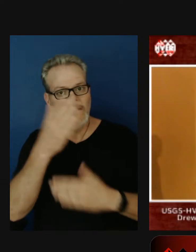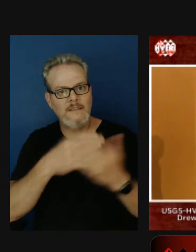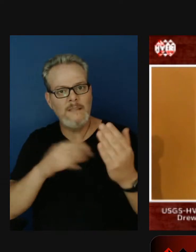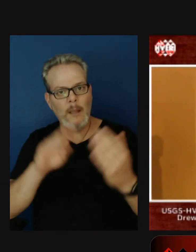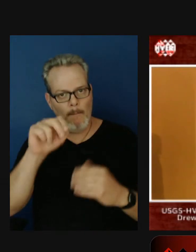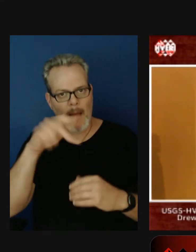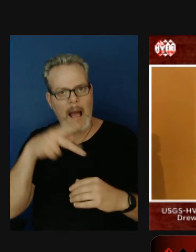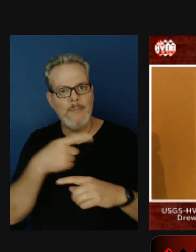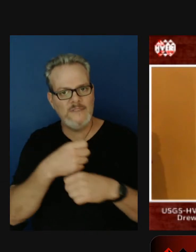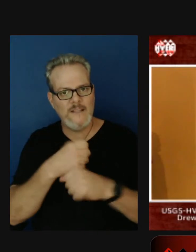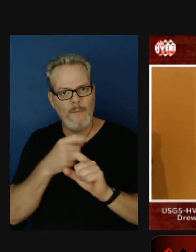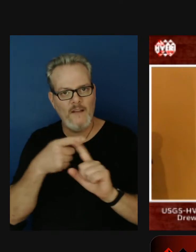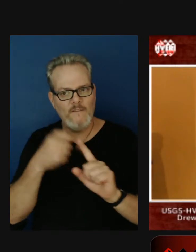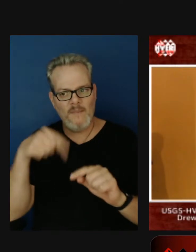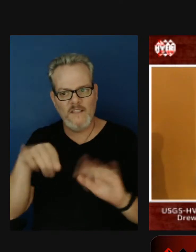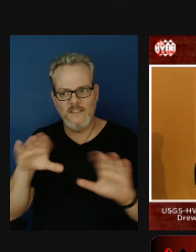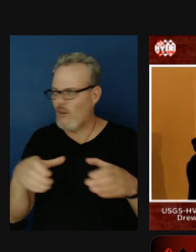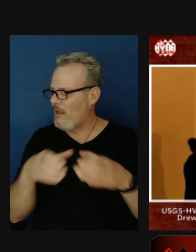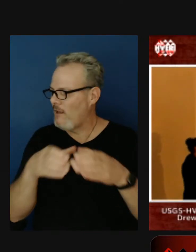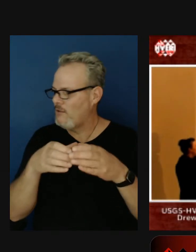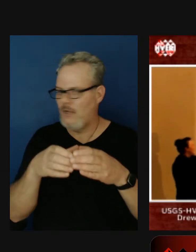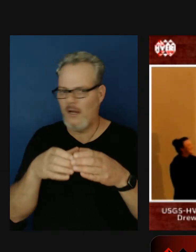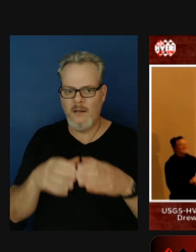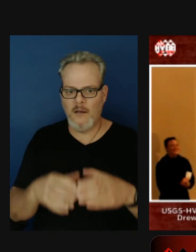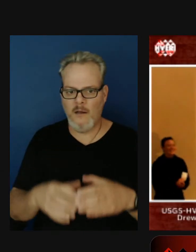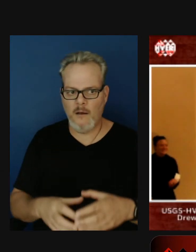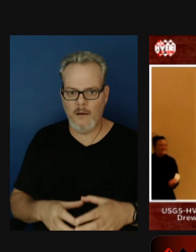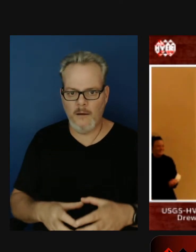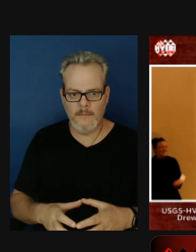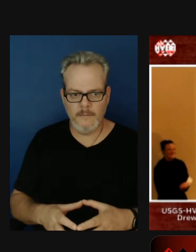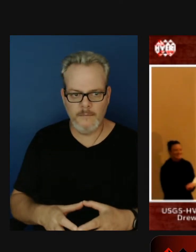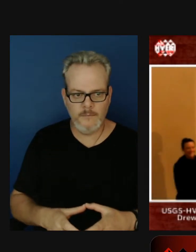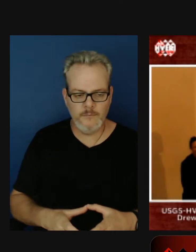volcanoes. So, thank you, Drew. Yes.